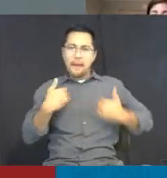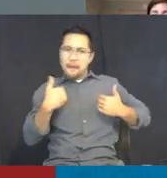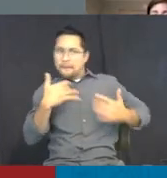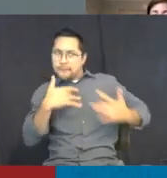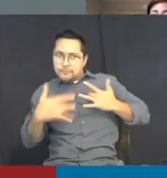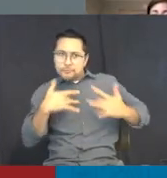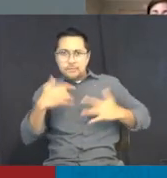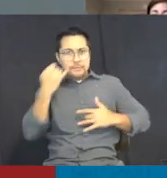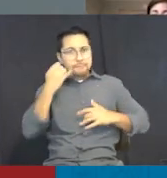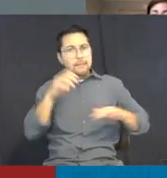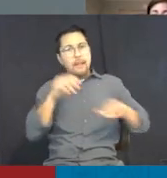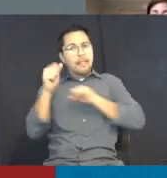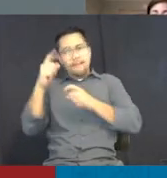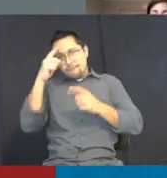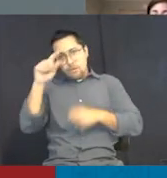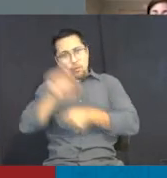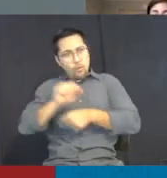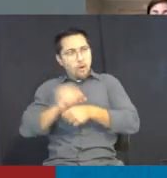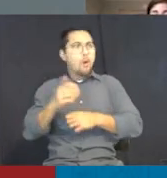front door.